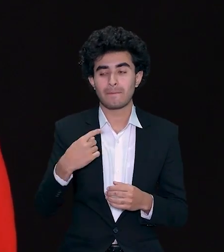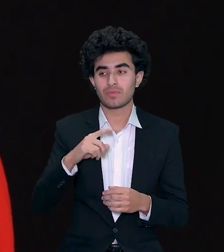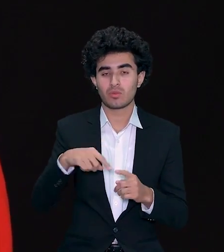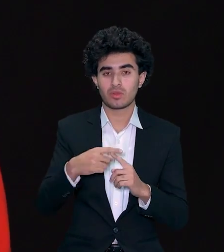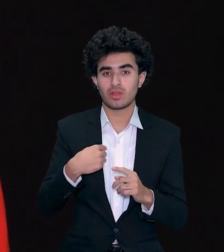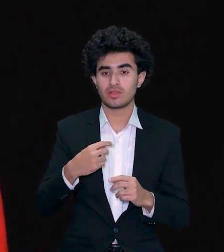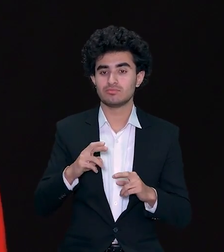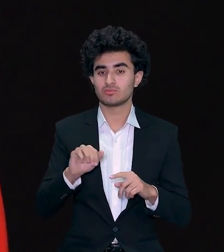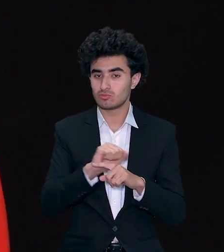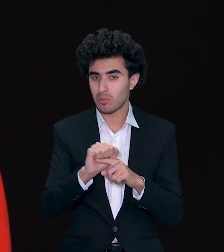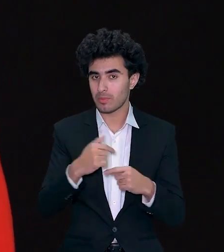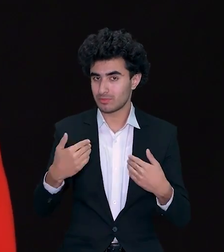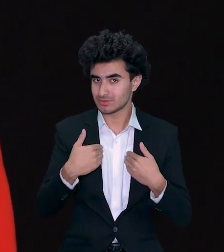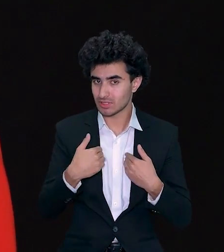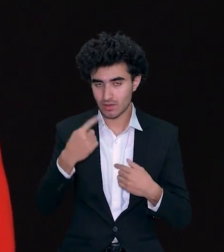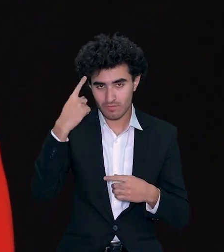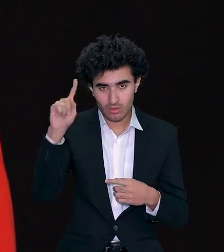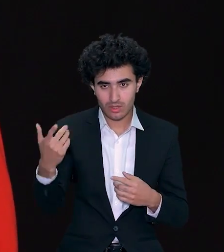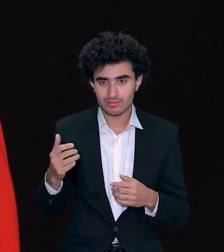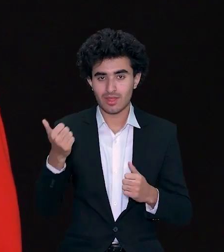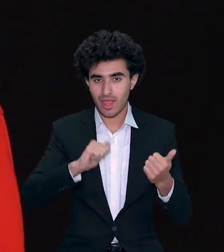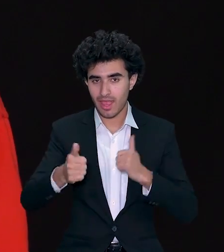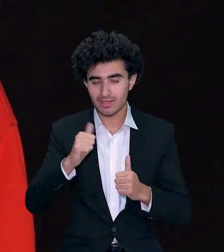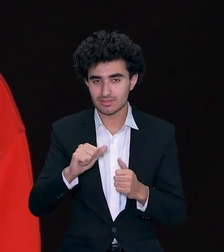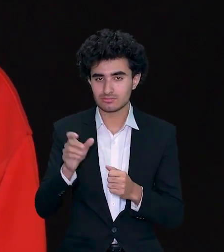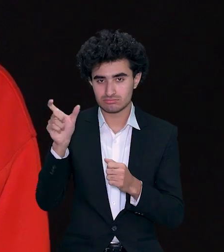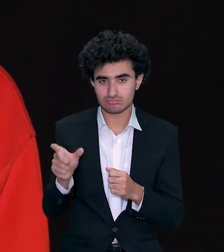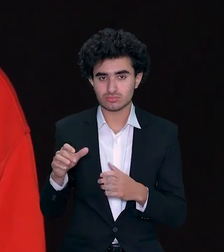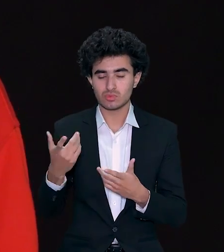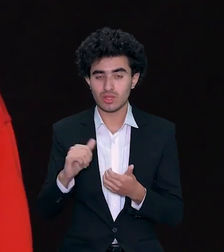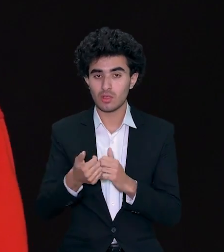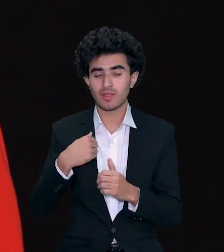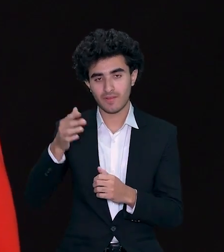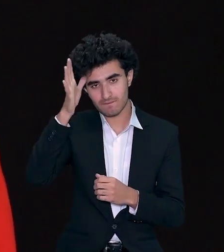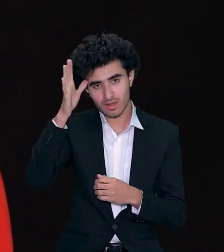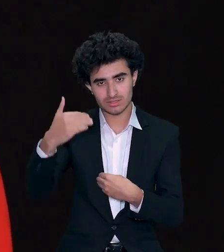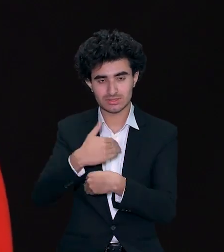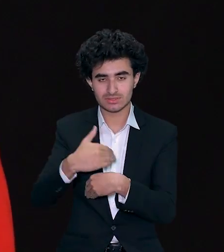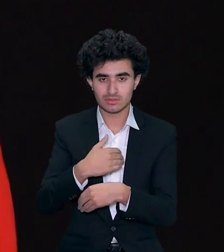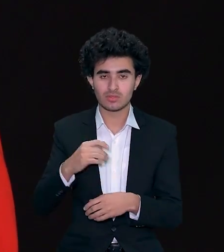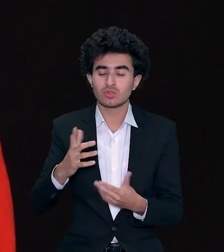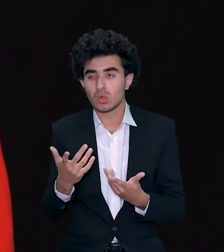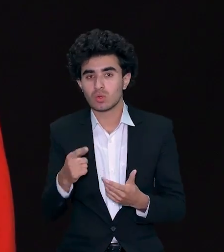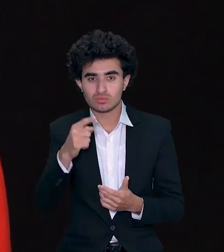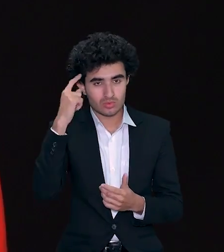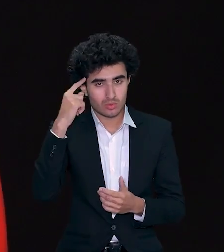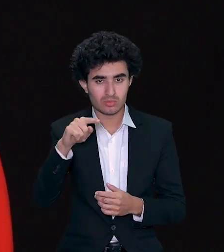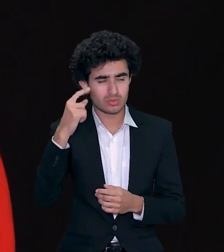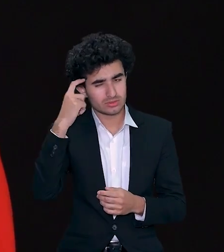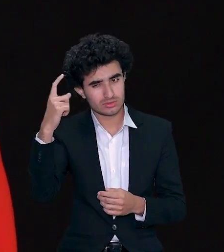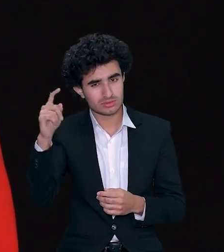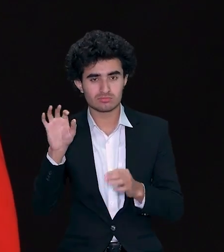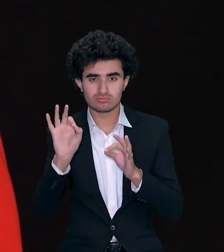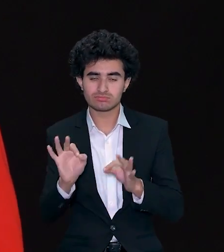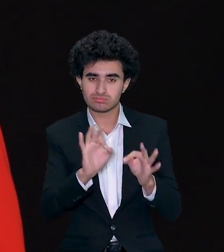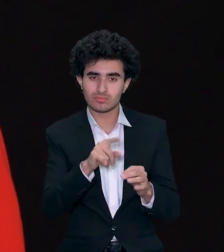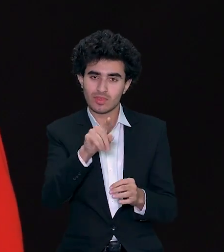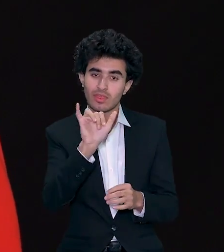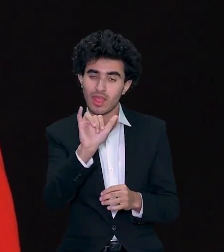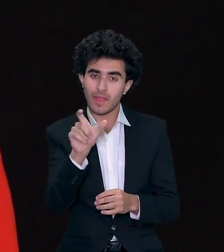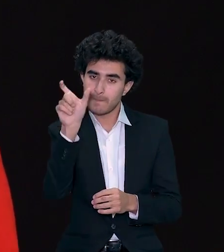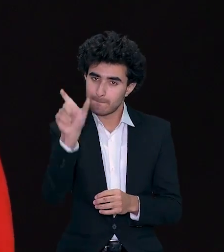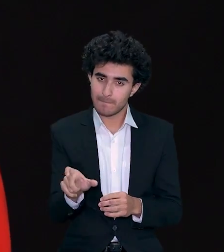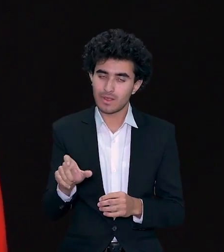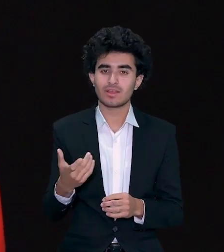a character mentally is I took some tricks from my dad how to do it. So basically you envision yourself doing mundane